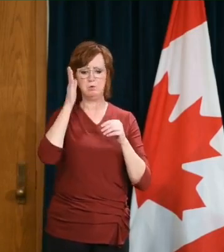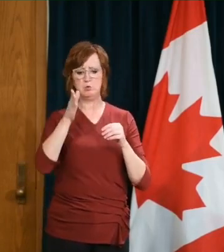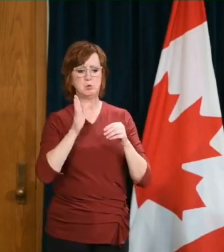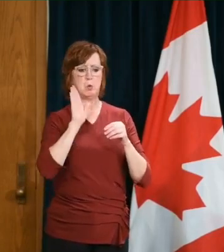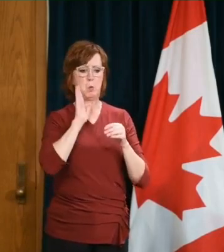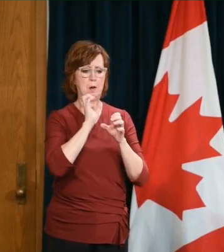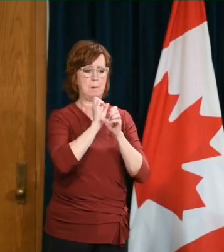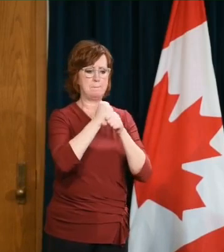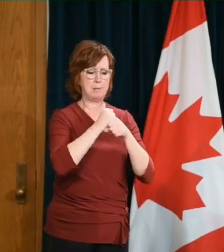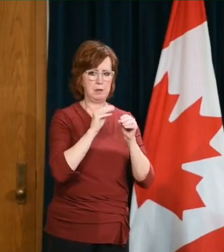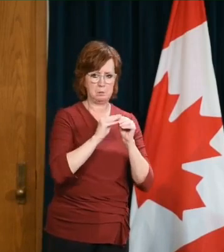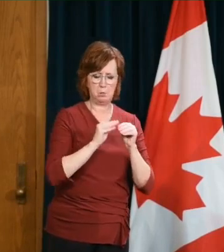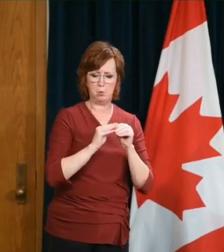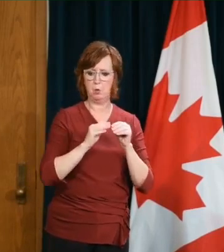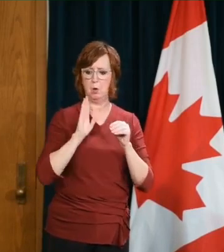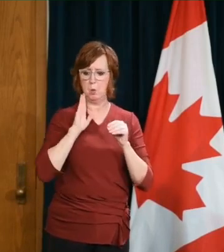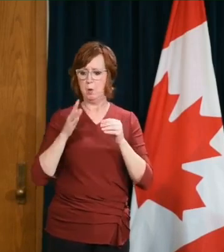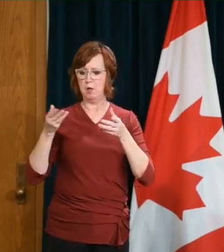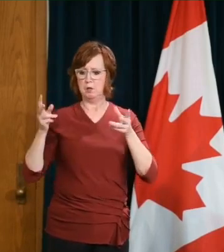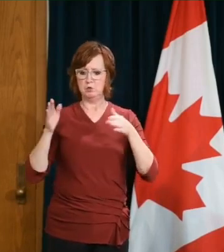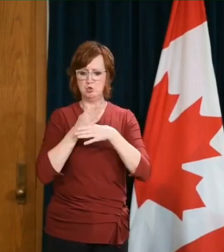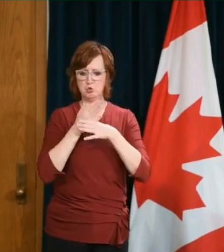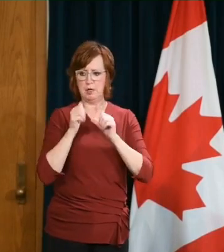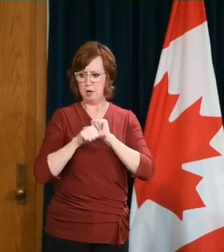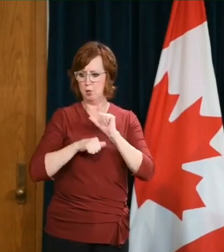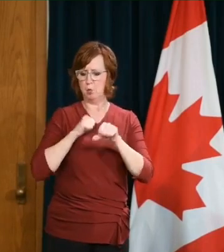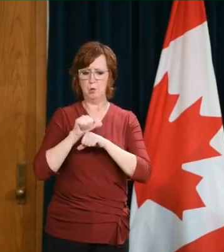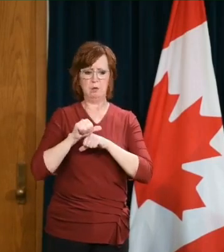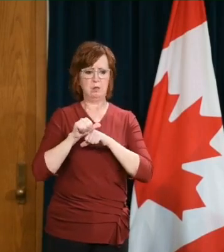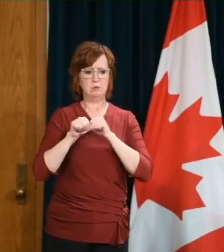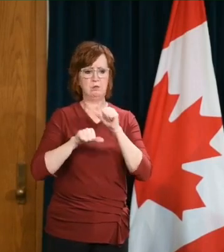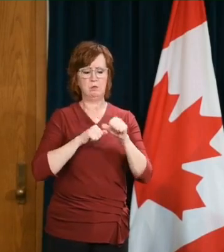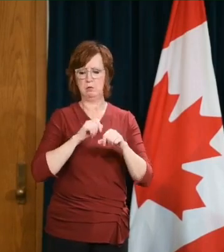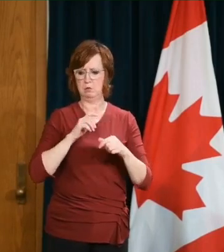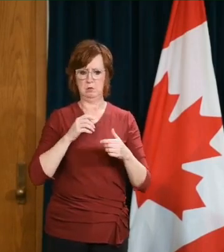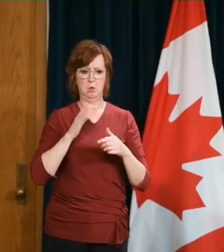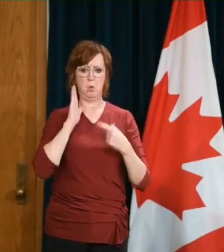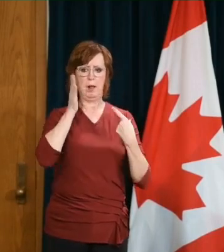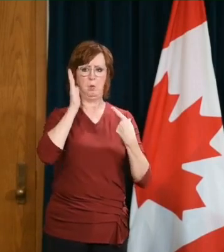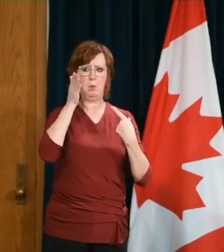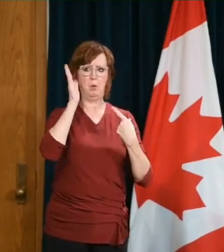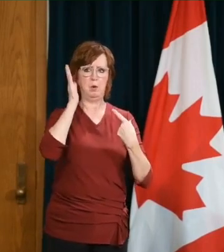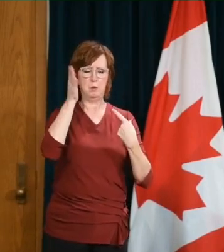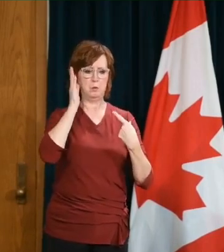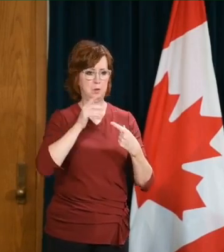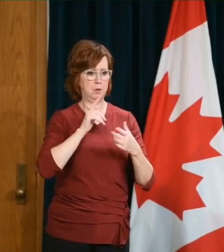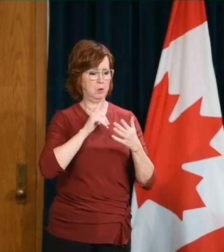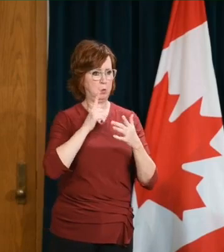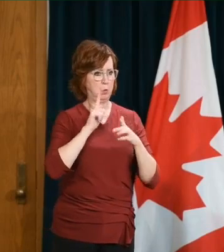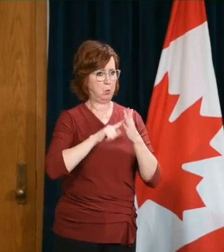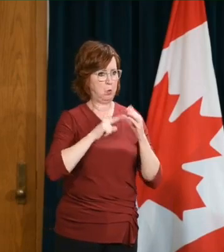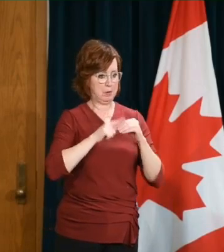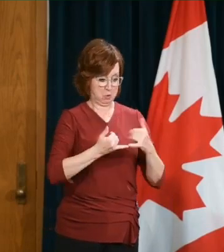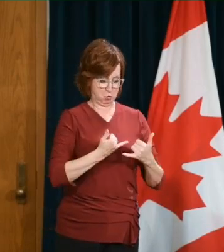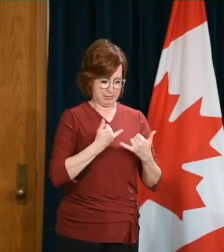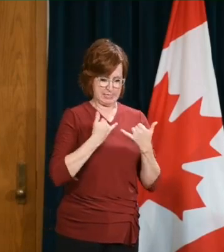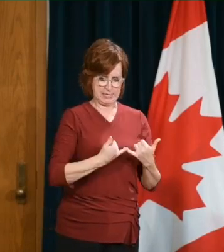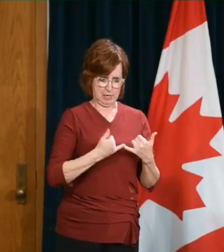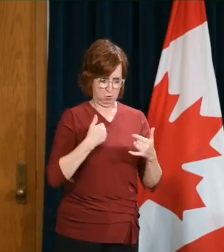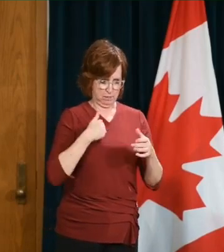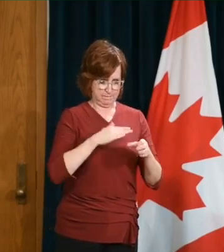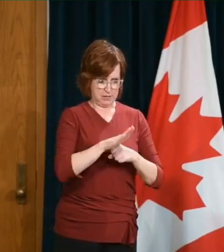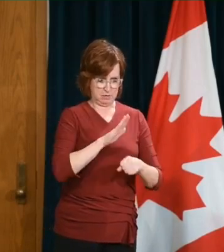we're competing with other countries. What can you do to ensure those nurses and healthcare providers now that they will get